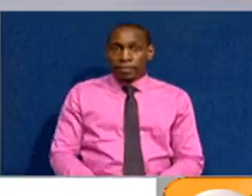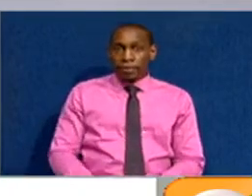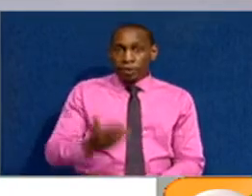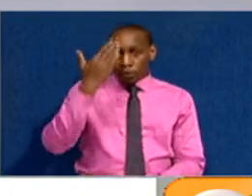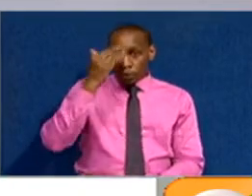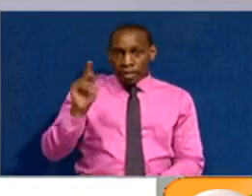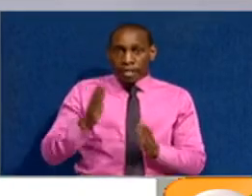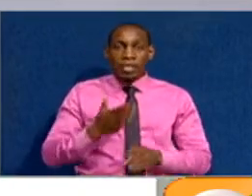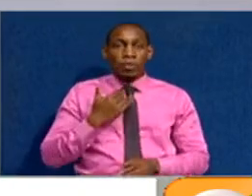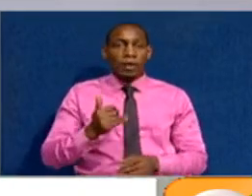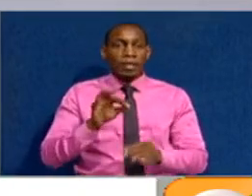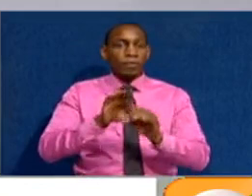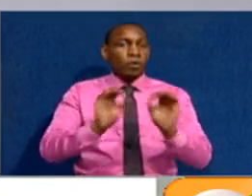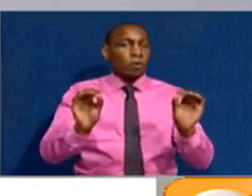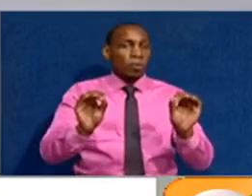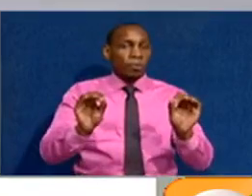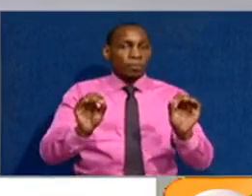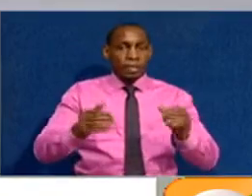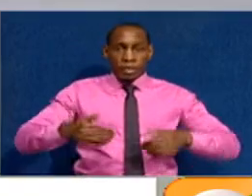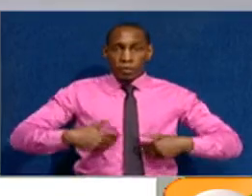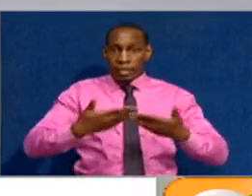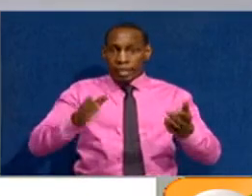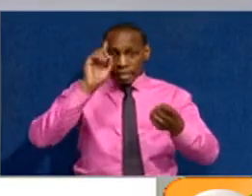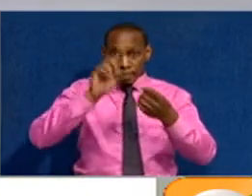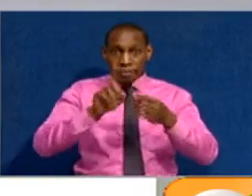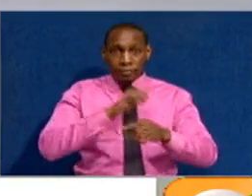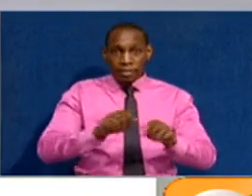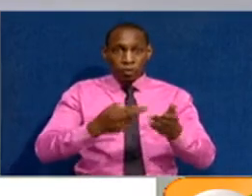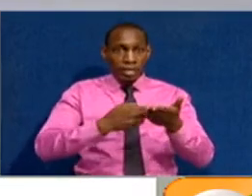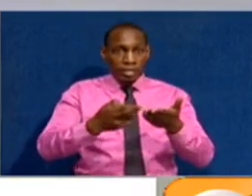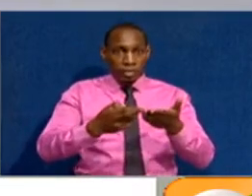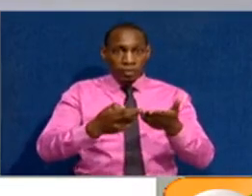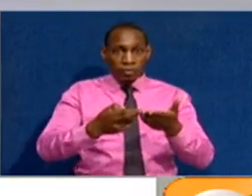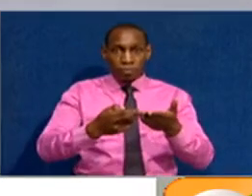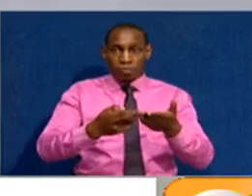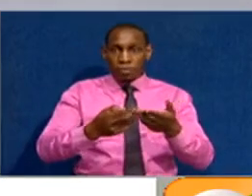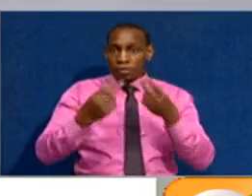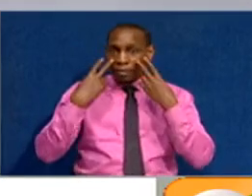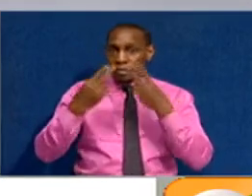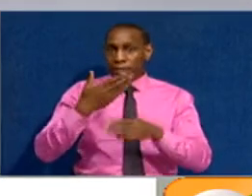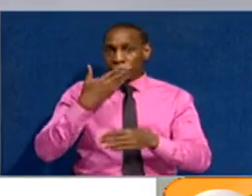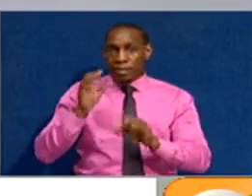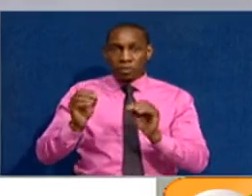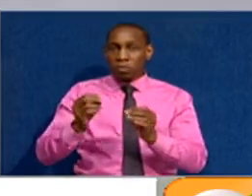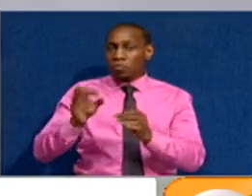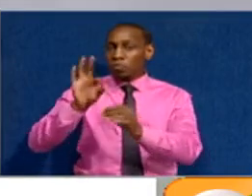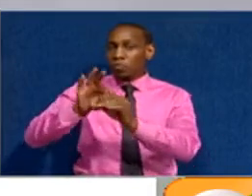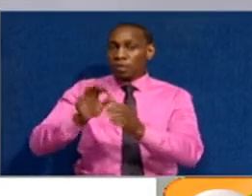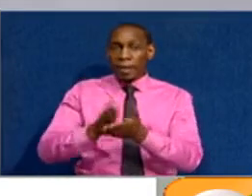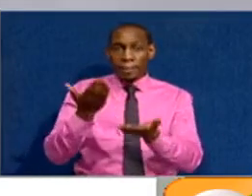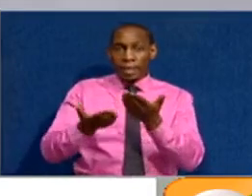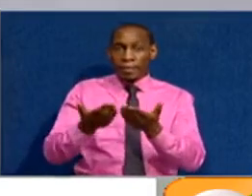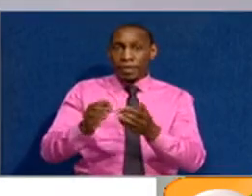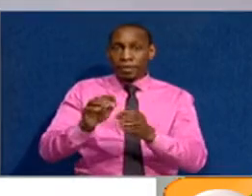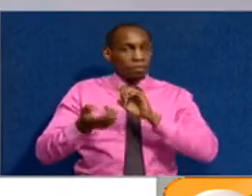these Kenyans want to engage? The youth who are being targeted in this exercise have not seen the need to involve themselves. Maybe